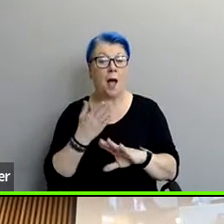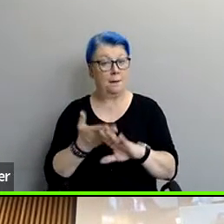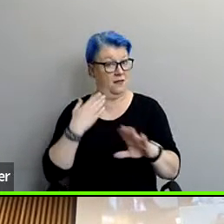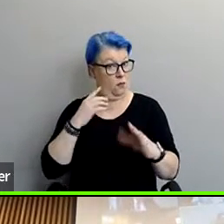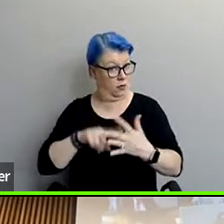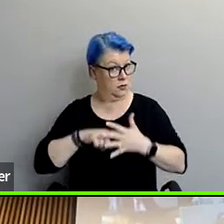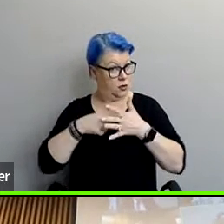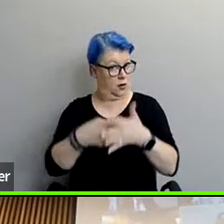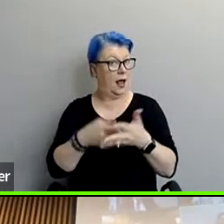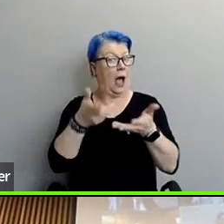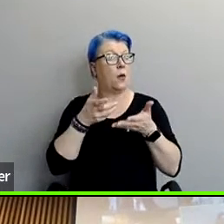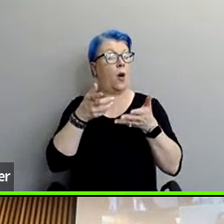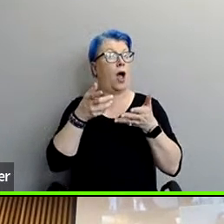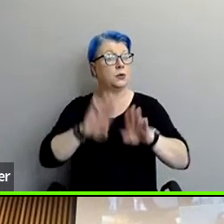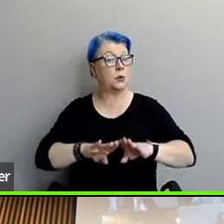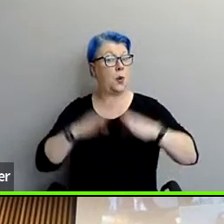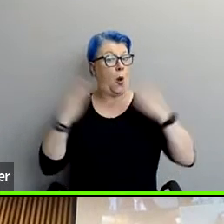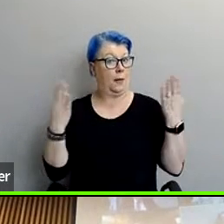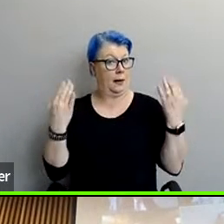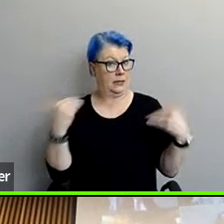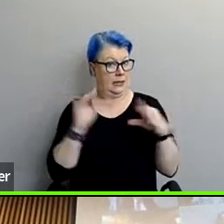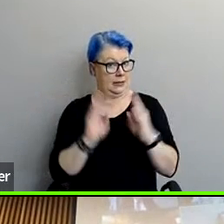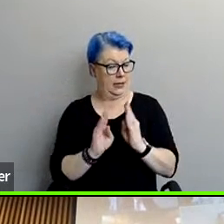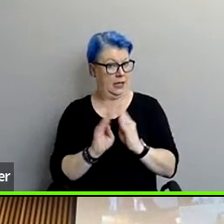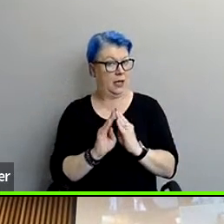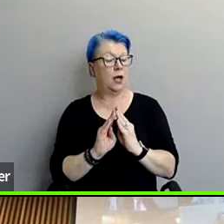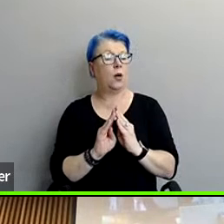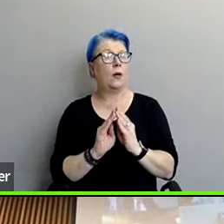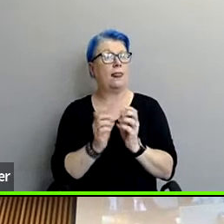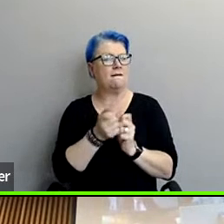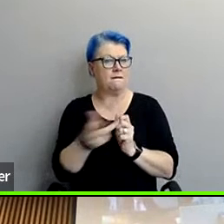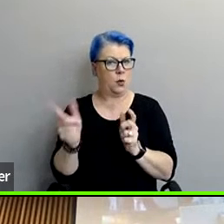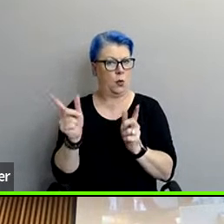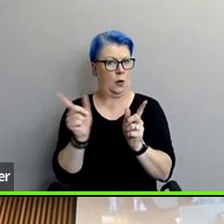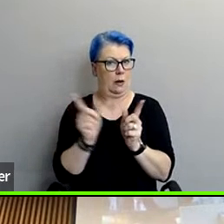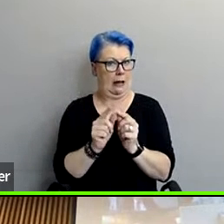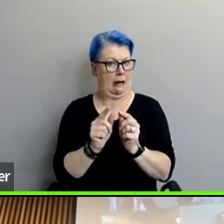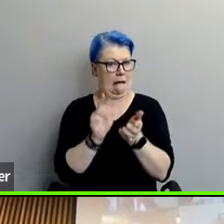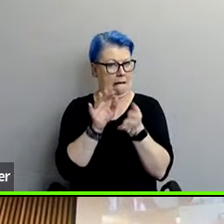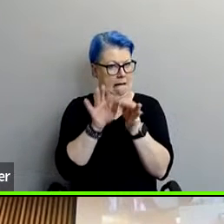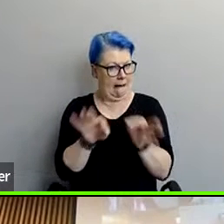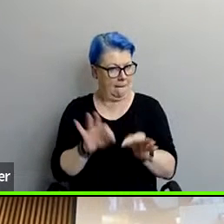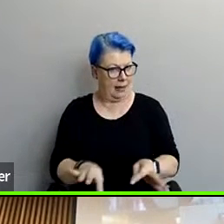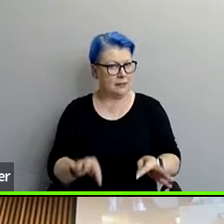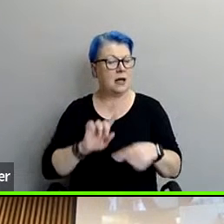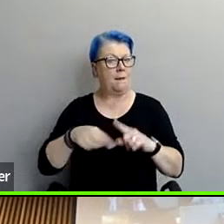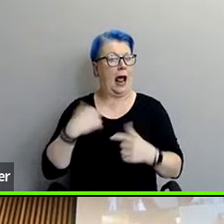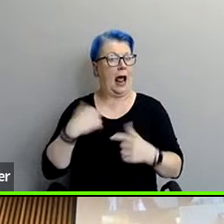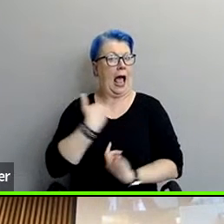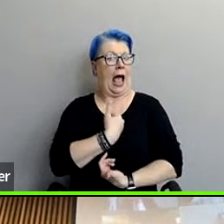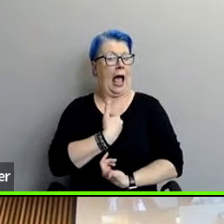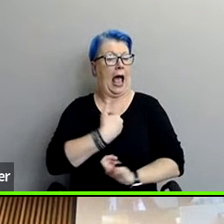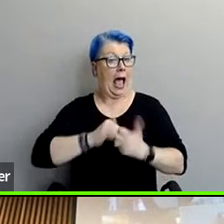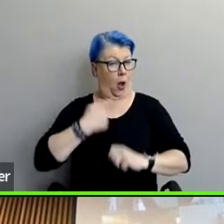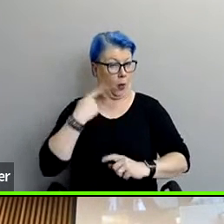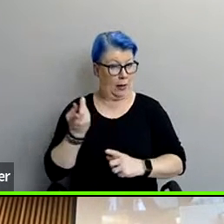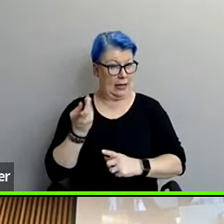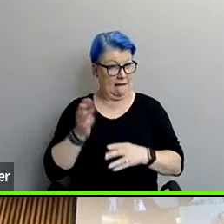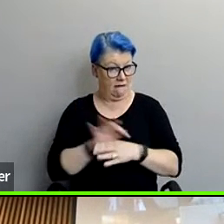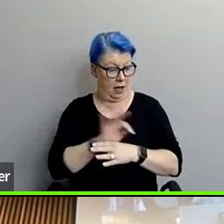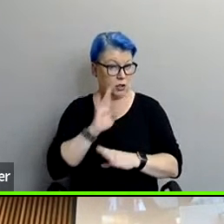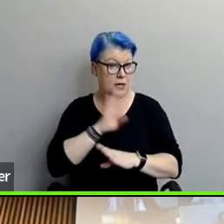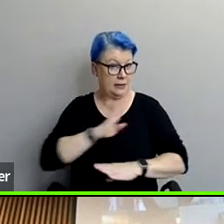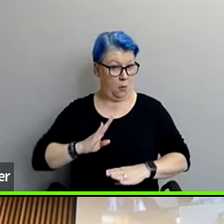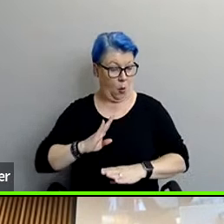Before we start, I want to open tonight's meeting with a few comments regarding the board and how we conduct ourselves both as a board and as individuals in our board